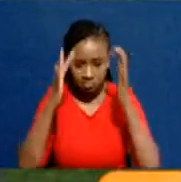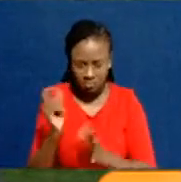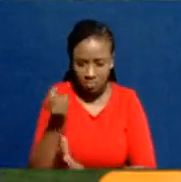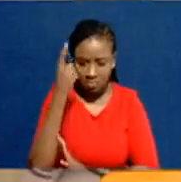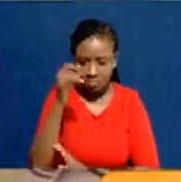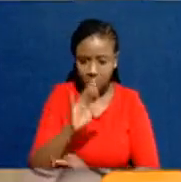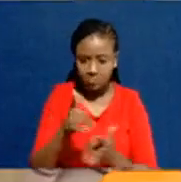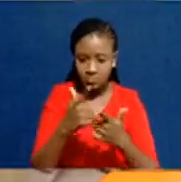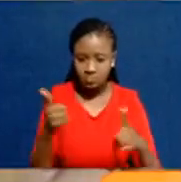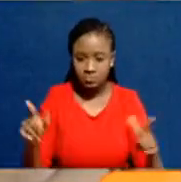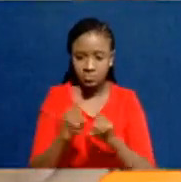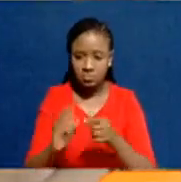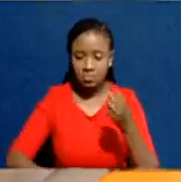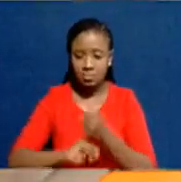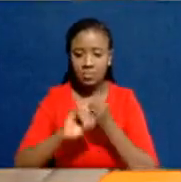boosting their grades.